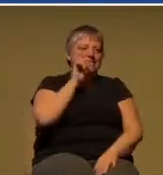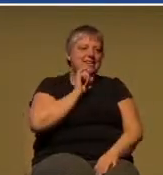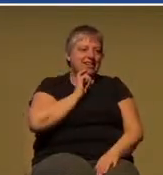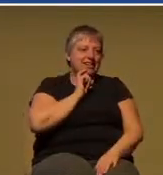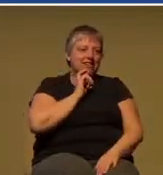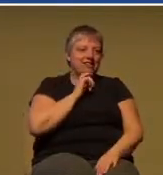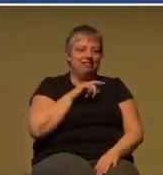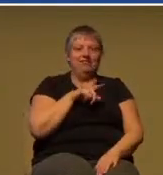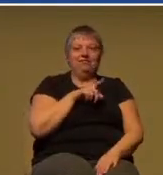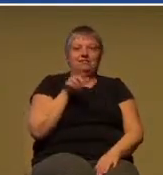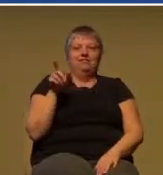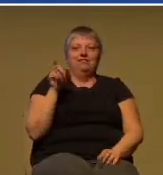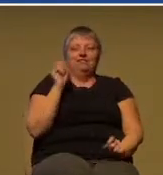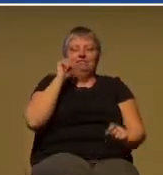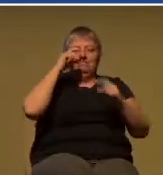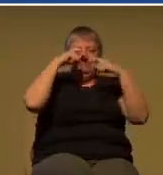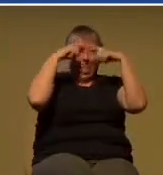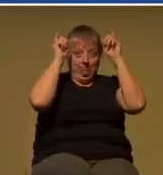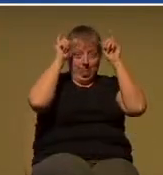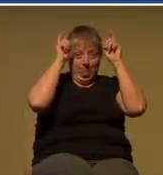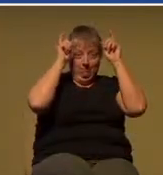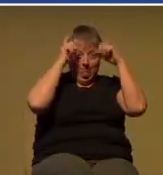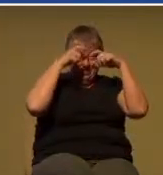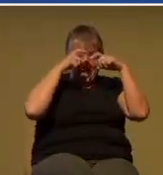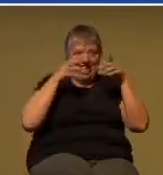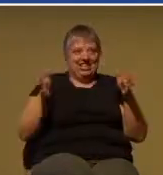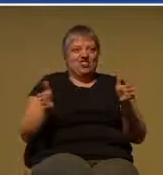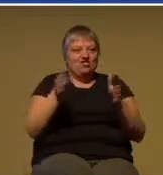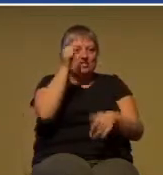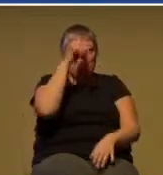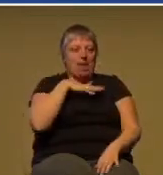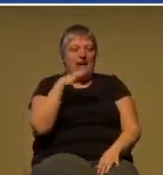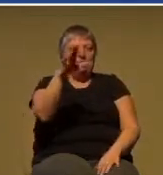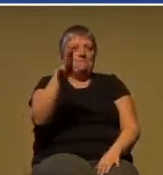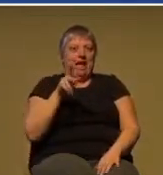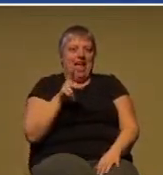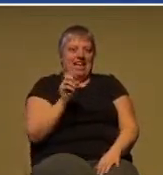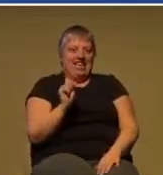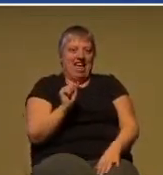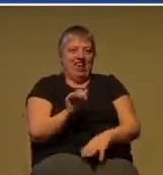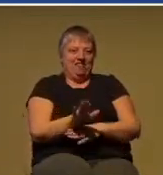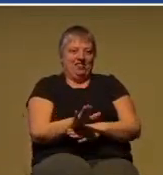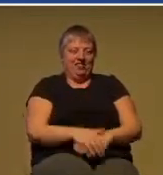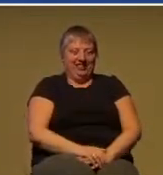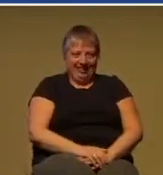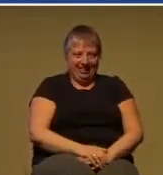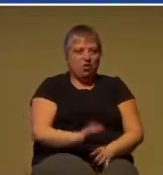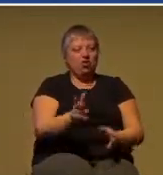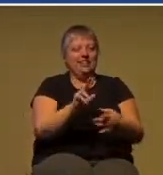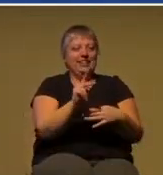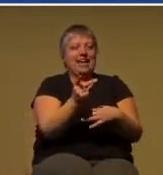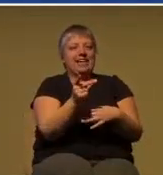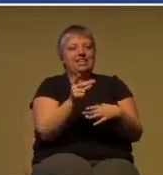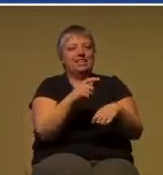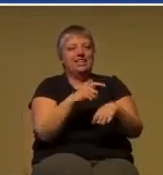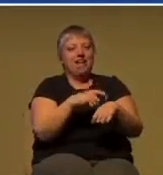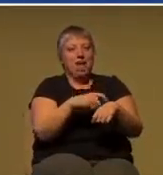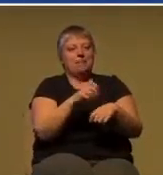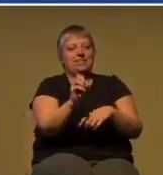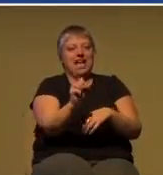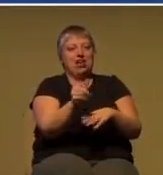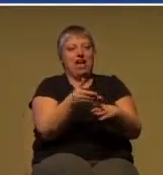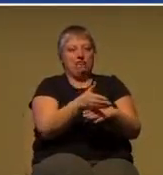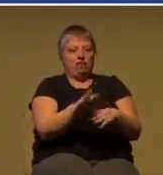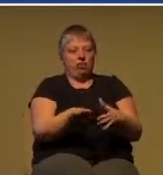gets the men to come back on Saturday. And again, that message for young